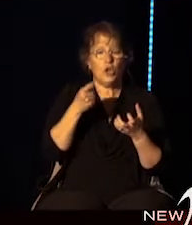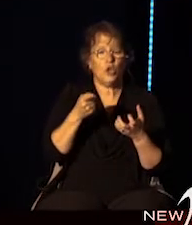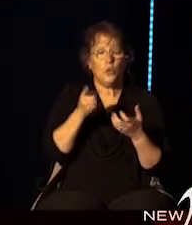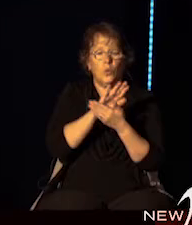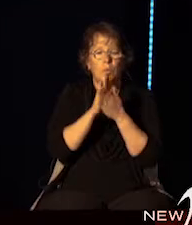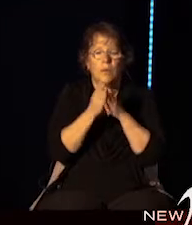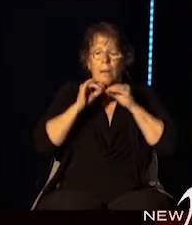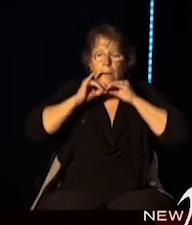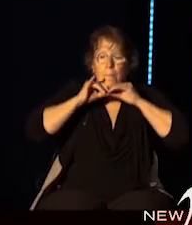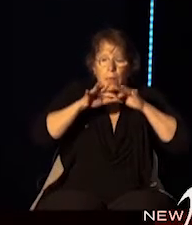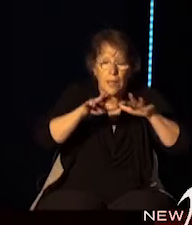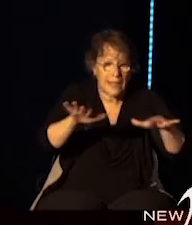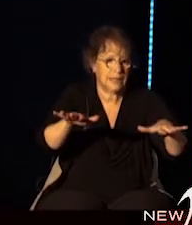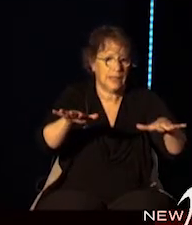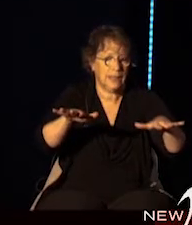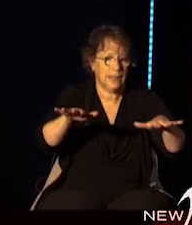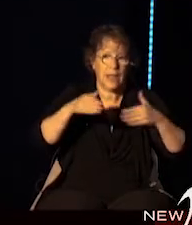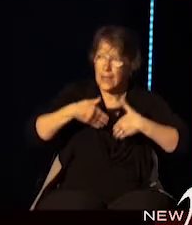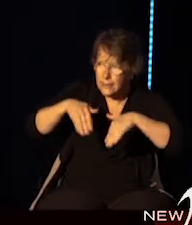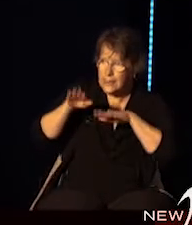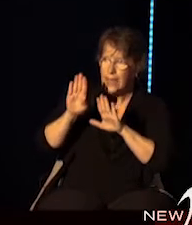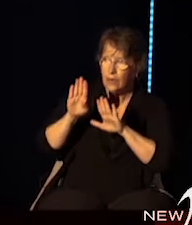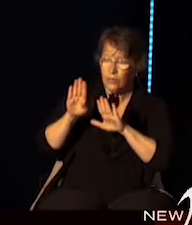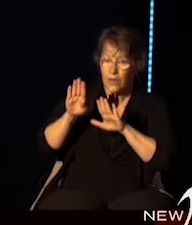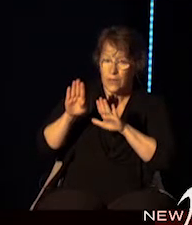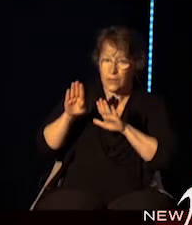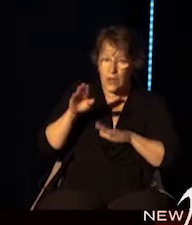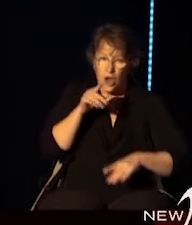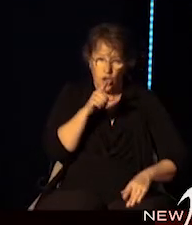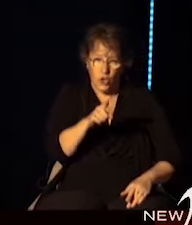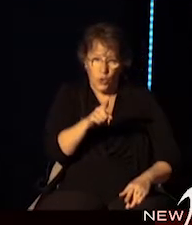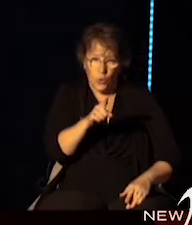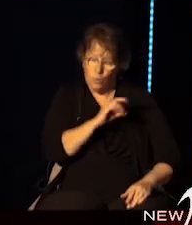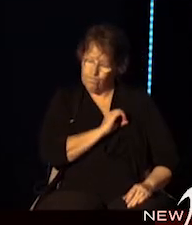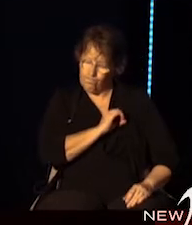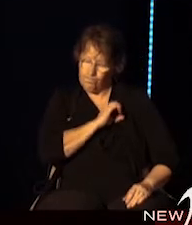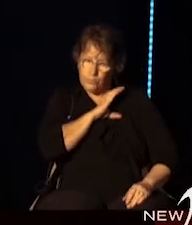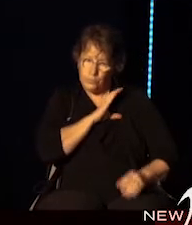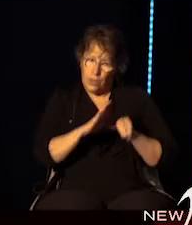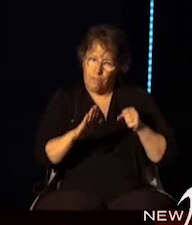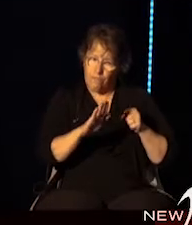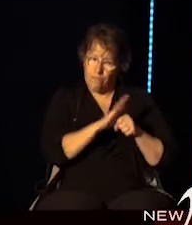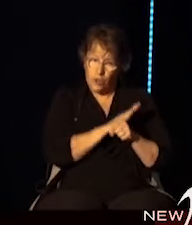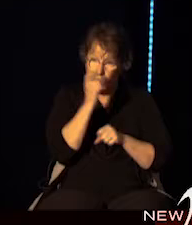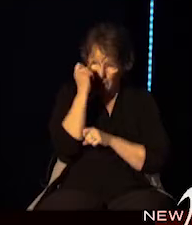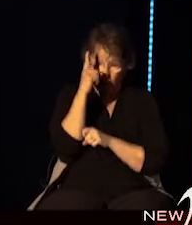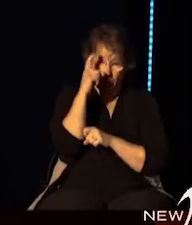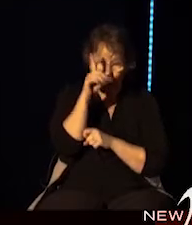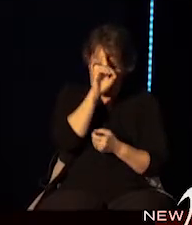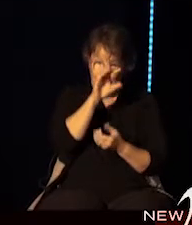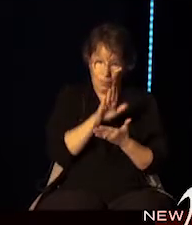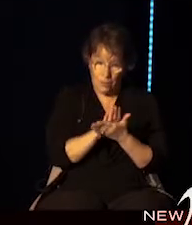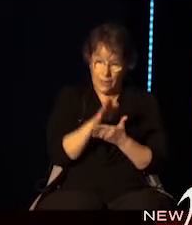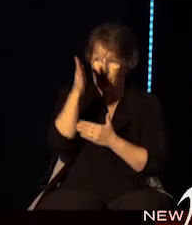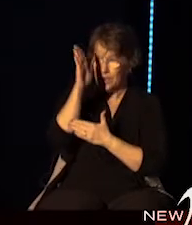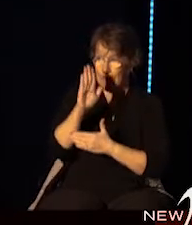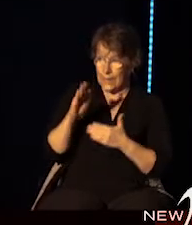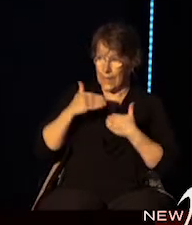sacrifice," are you fully persuaded that God has the power to do what he has